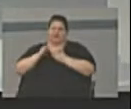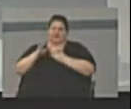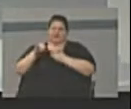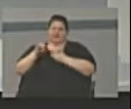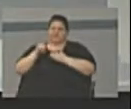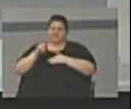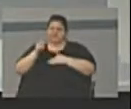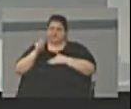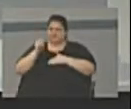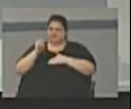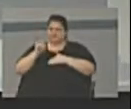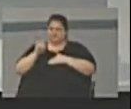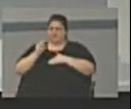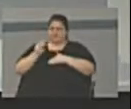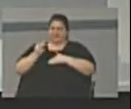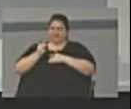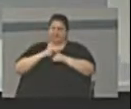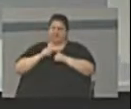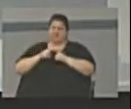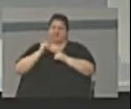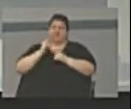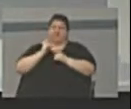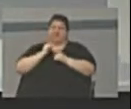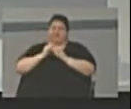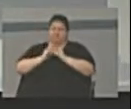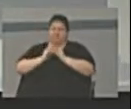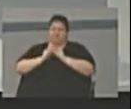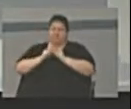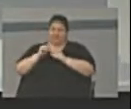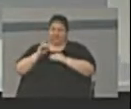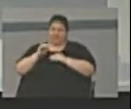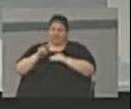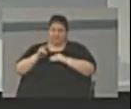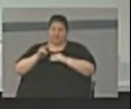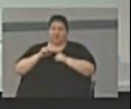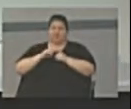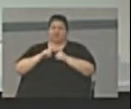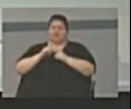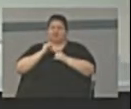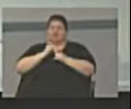November, and then final plan approval is scheduled for March of